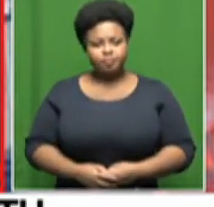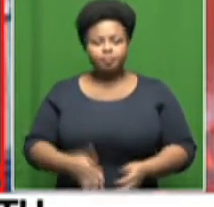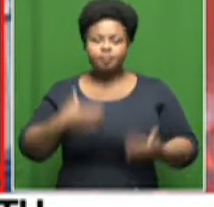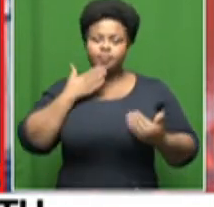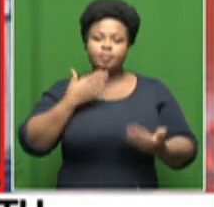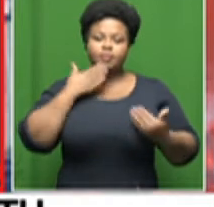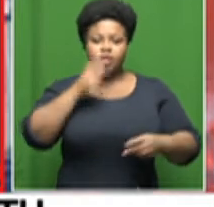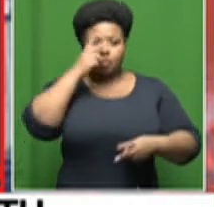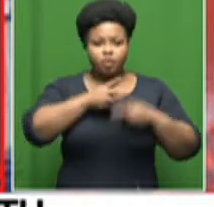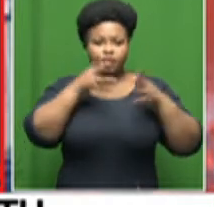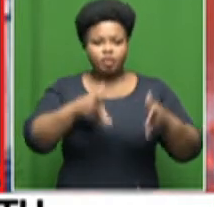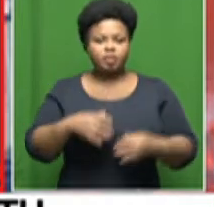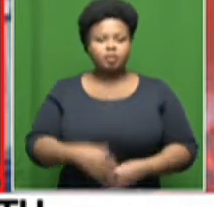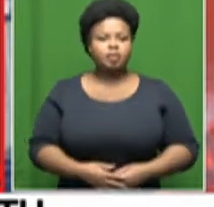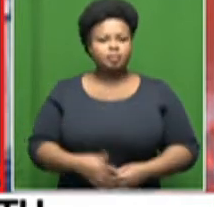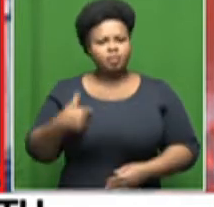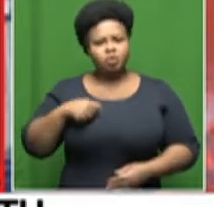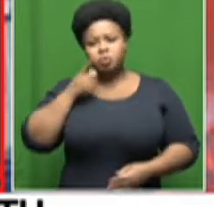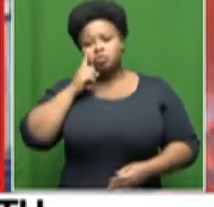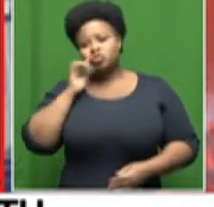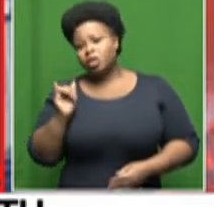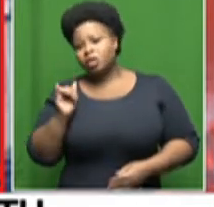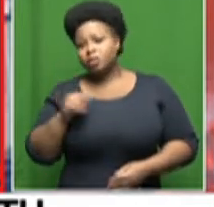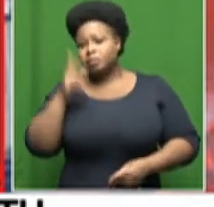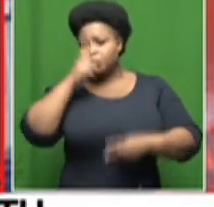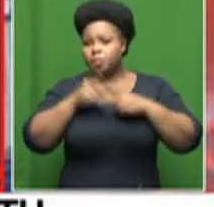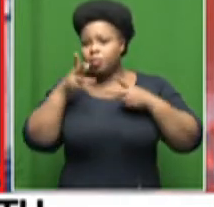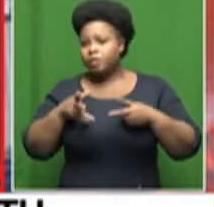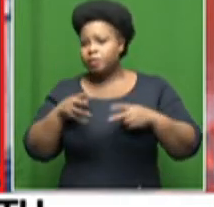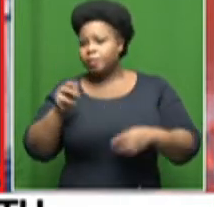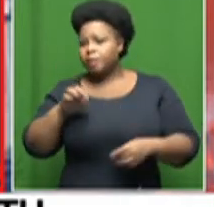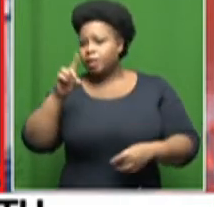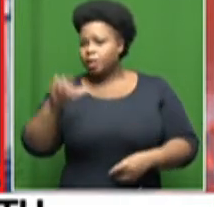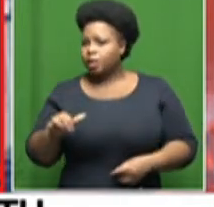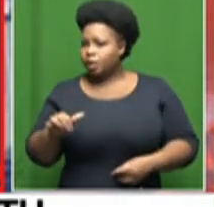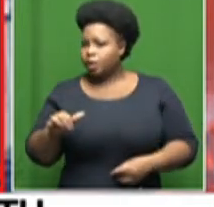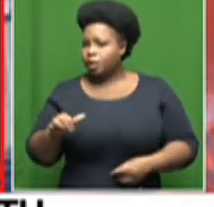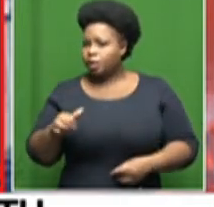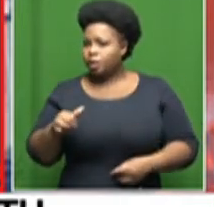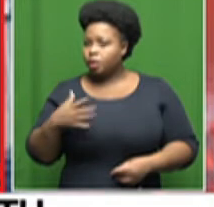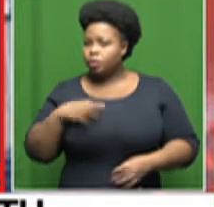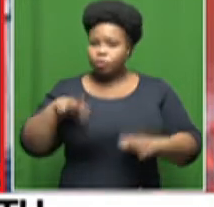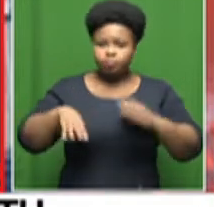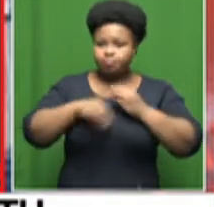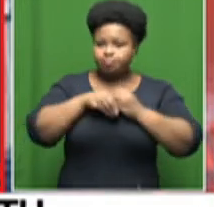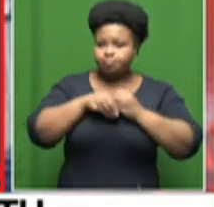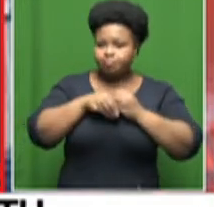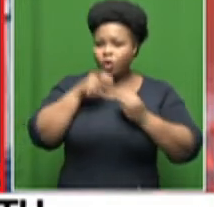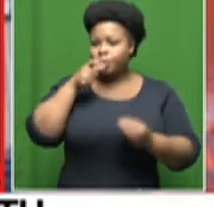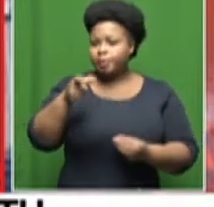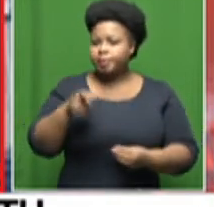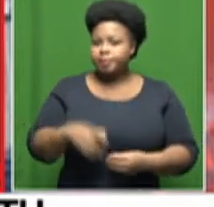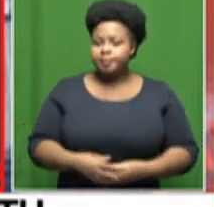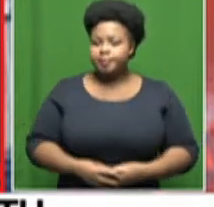Thank you very much, Professor Gray. I just want to check if Prof. Madi would like to weigh in on any of these